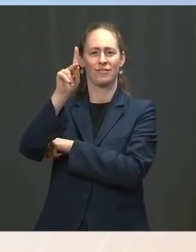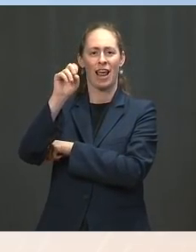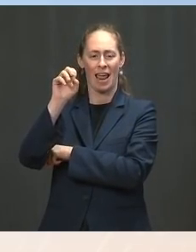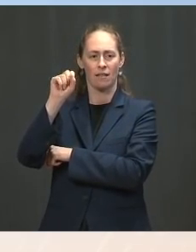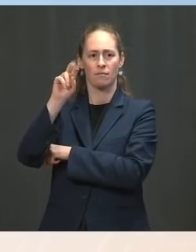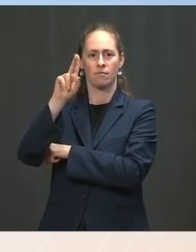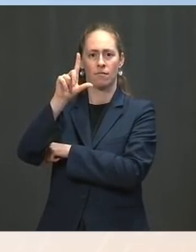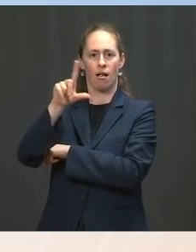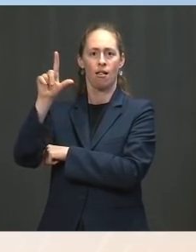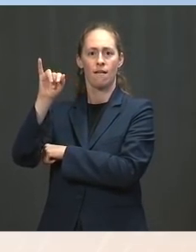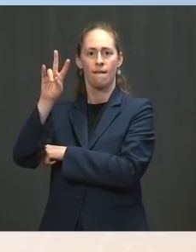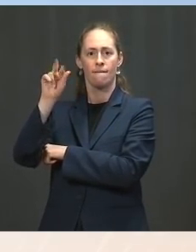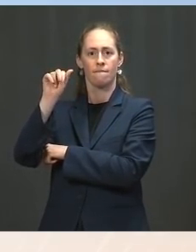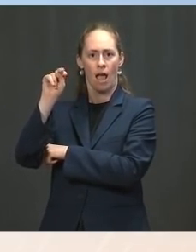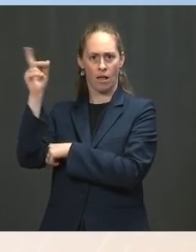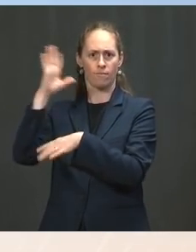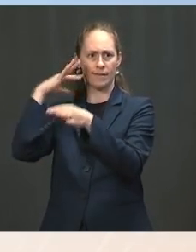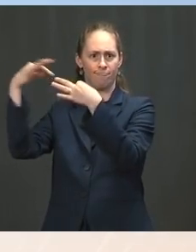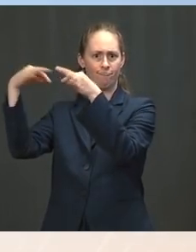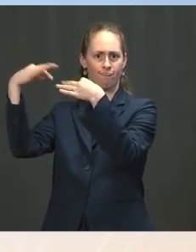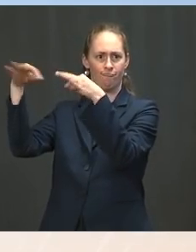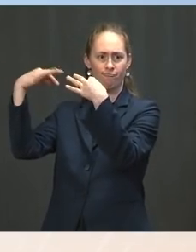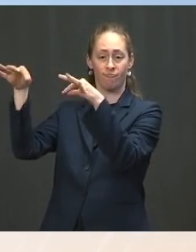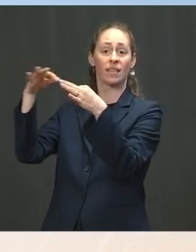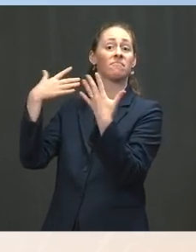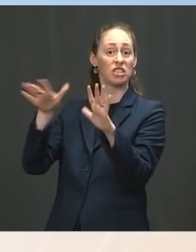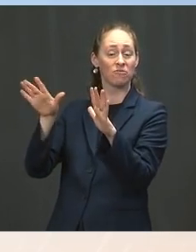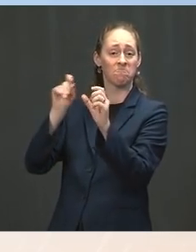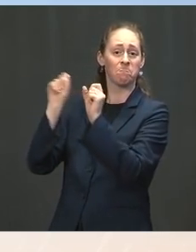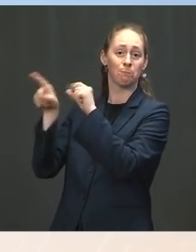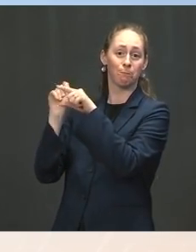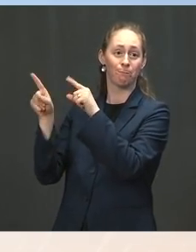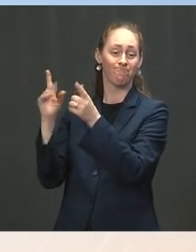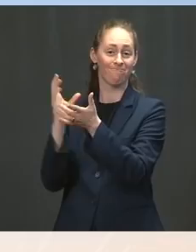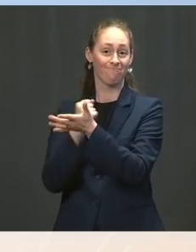some of your questions. So with that, I'll turn it over to Jake.